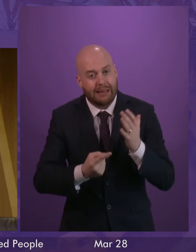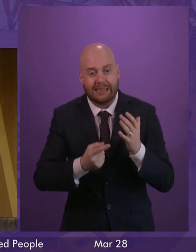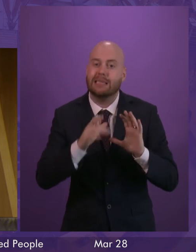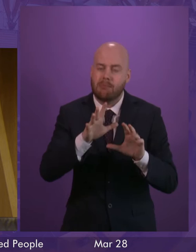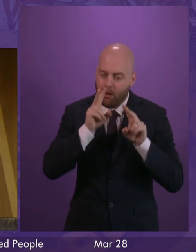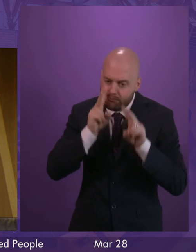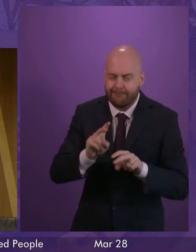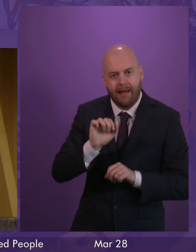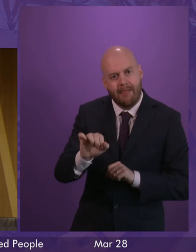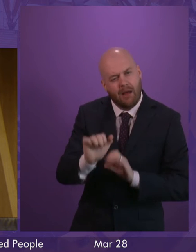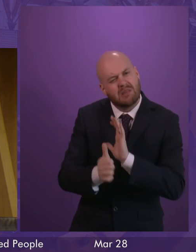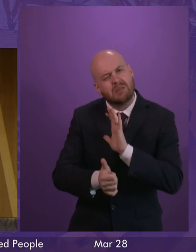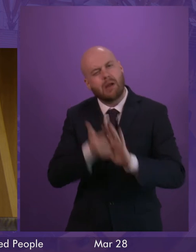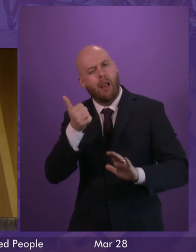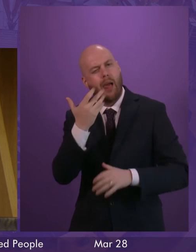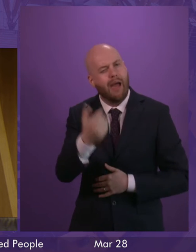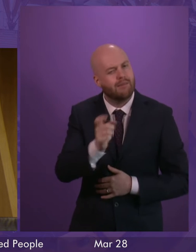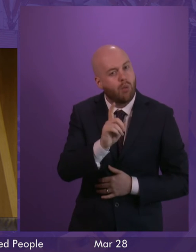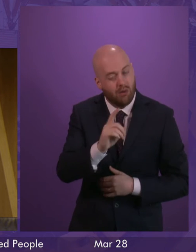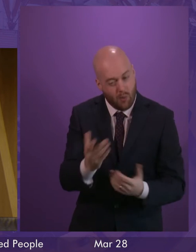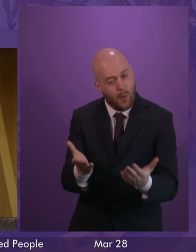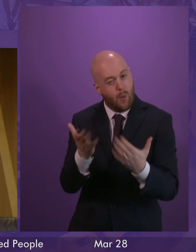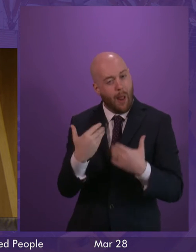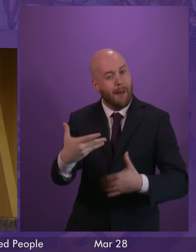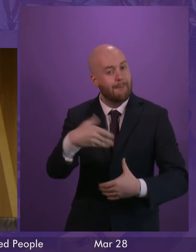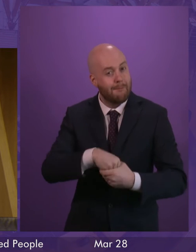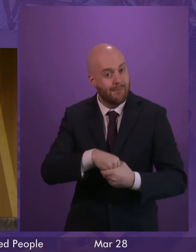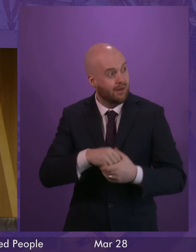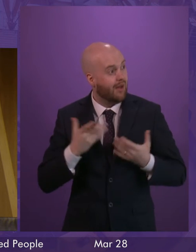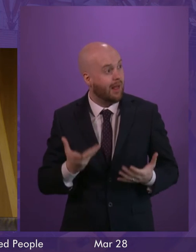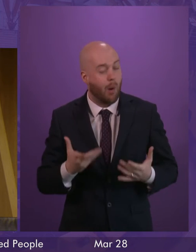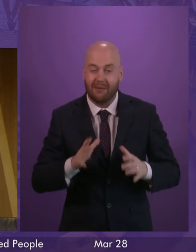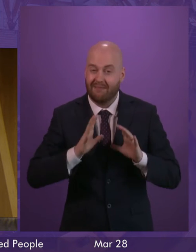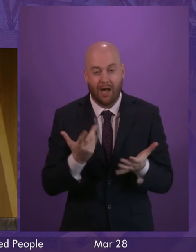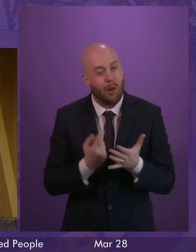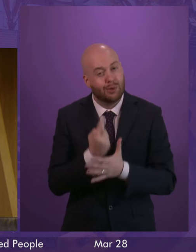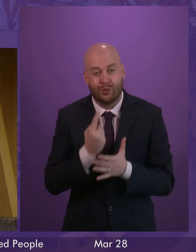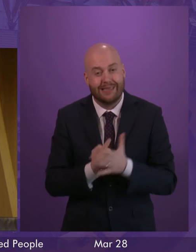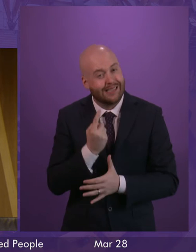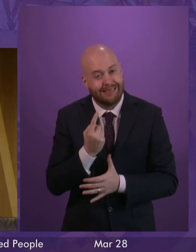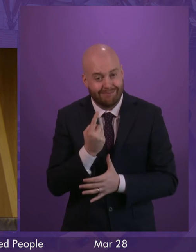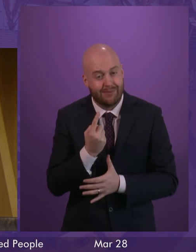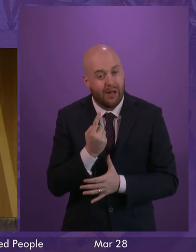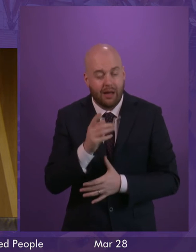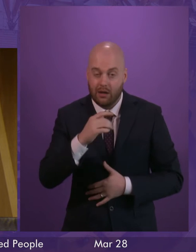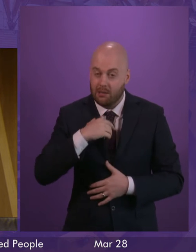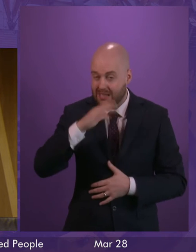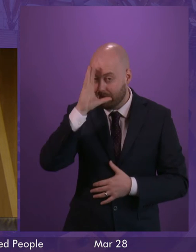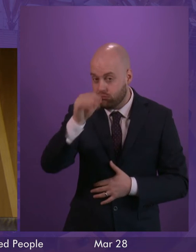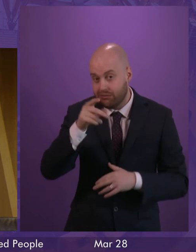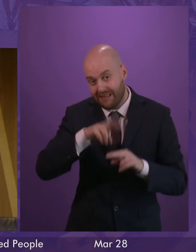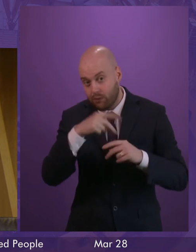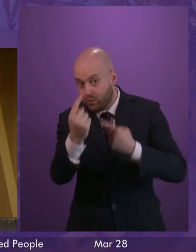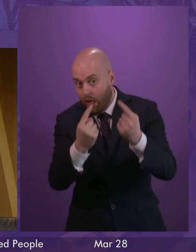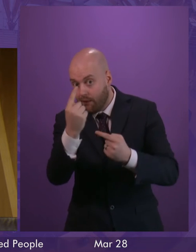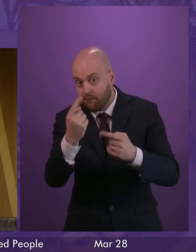are far too many people, MS in particular, not getting these opportunities to be all they can be. And if I could say to employers one thing, it may